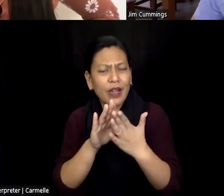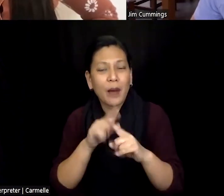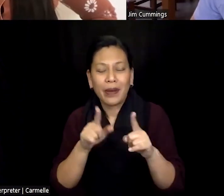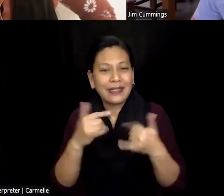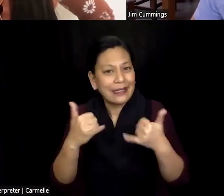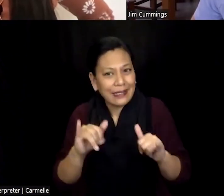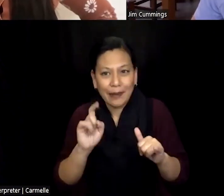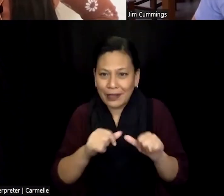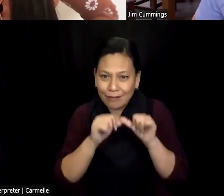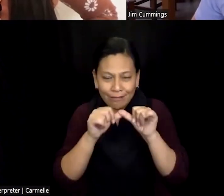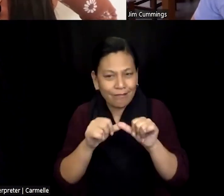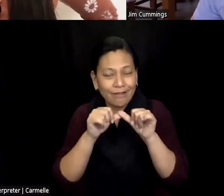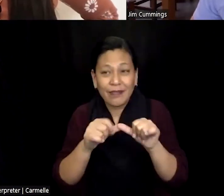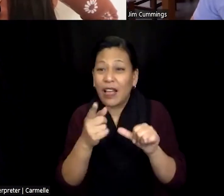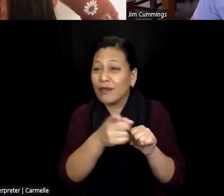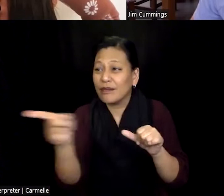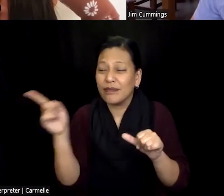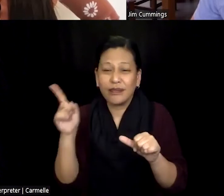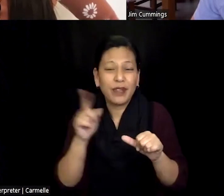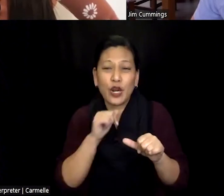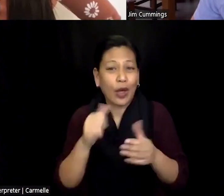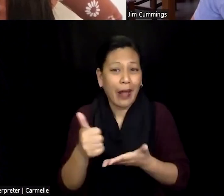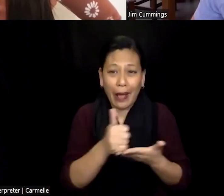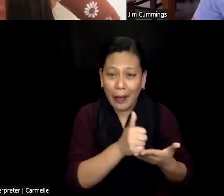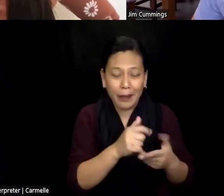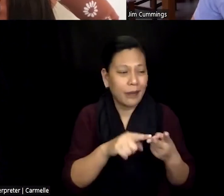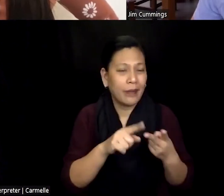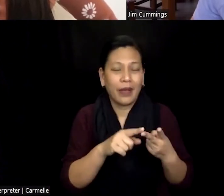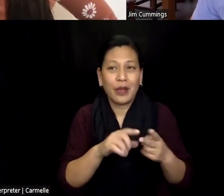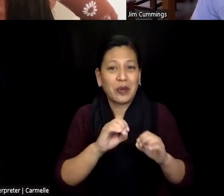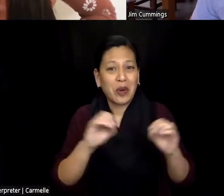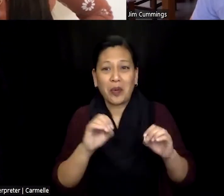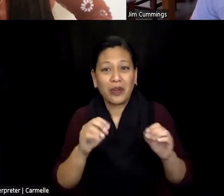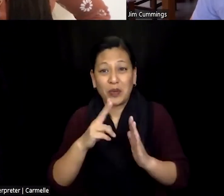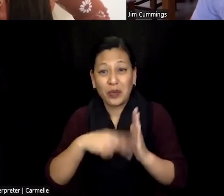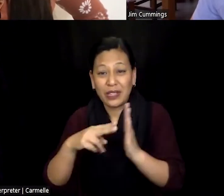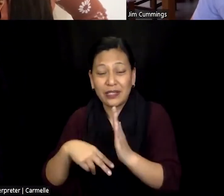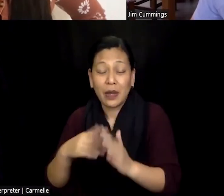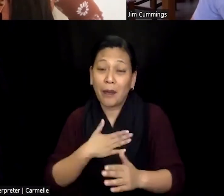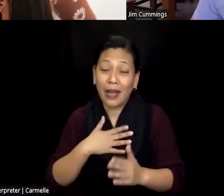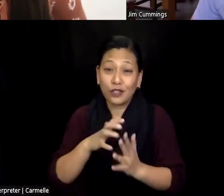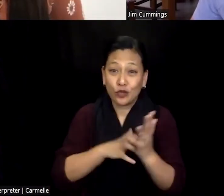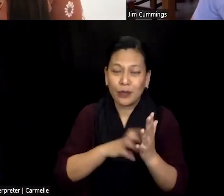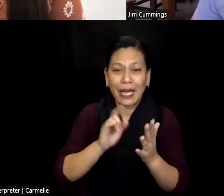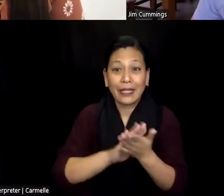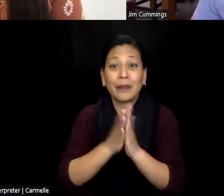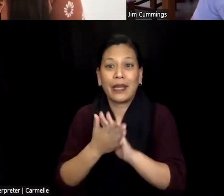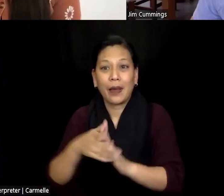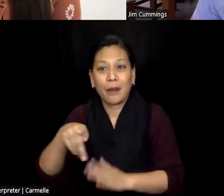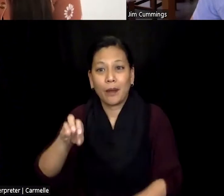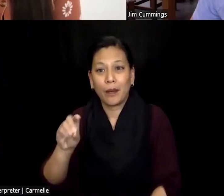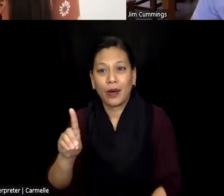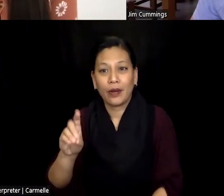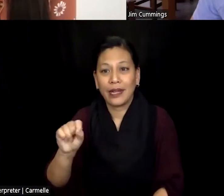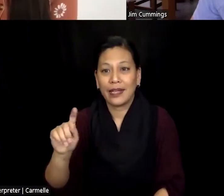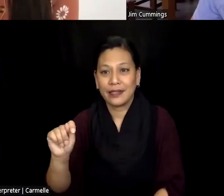No one is going to help you. No one is going to care about your writing. Nobody reads anymore. Like I've had to turn all of my scripts into podcasts to get an